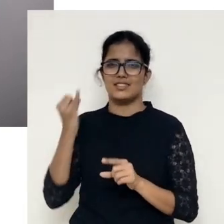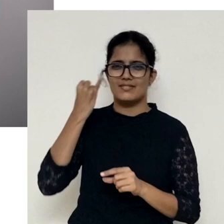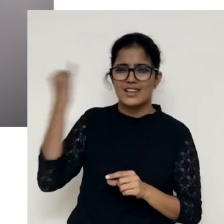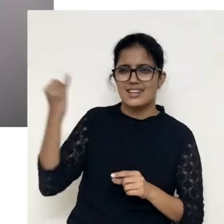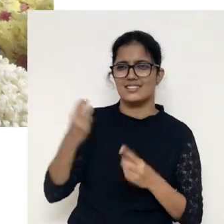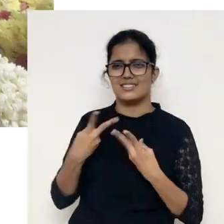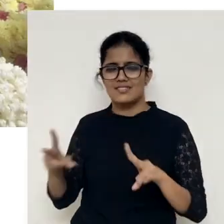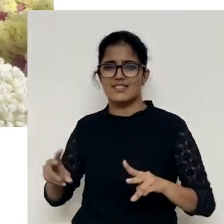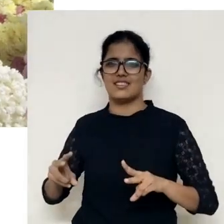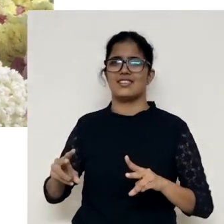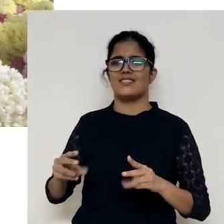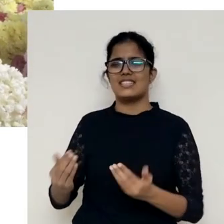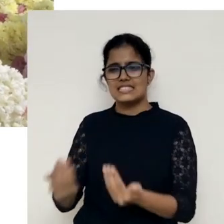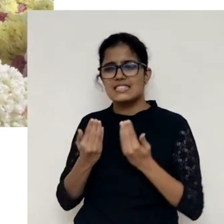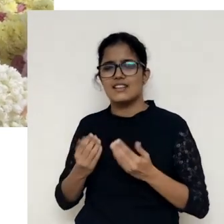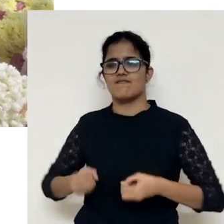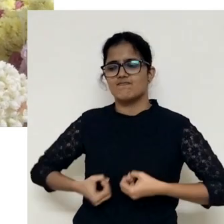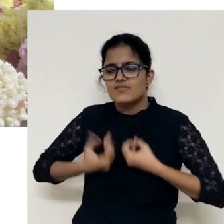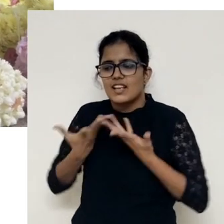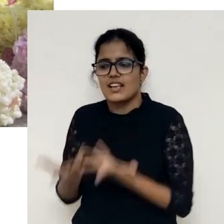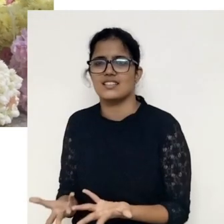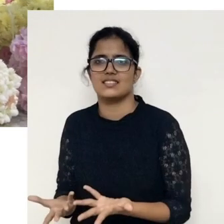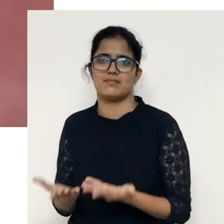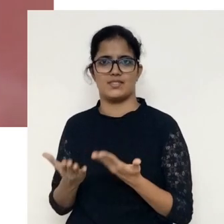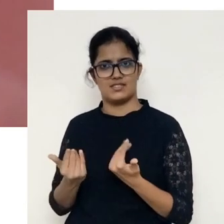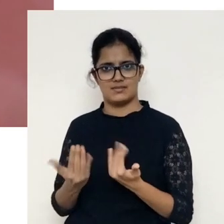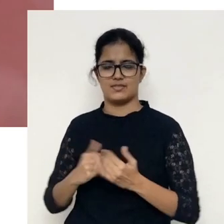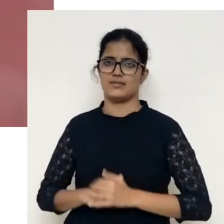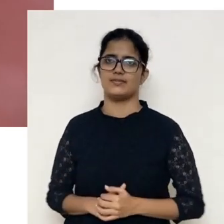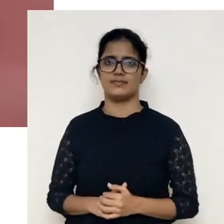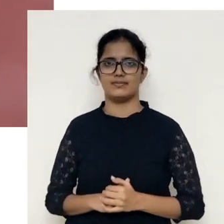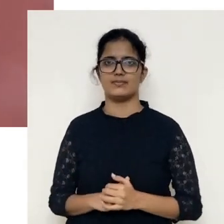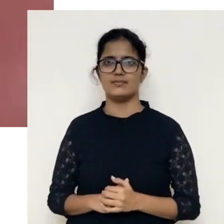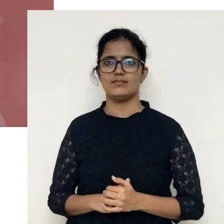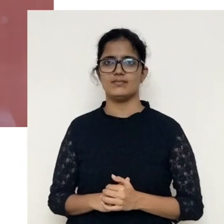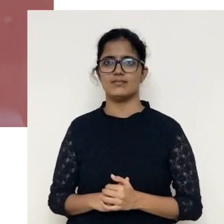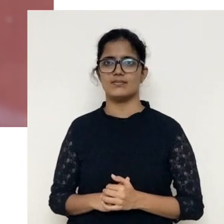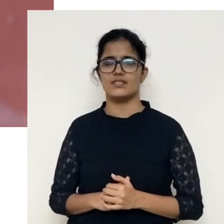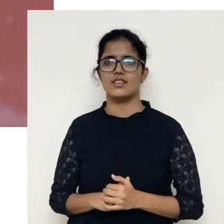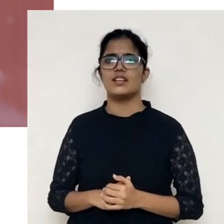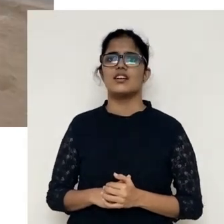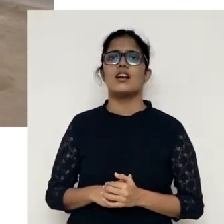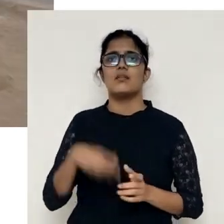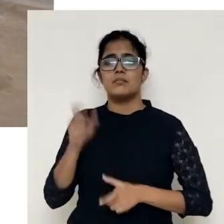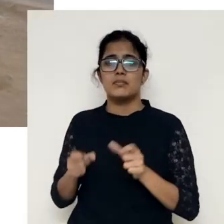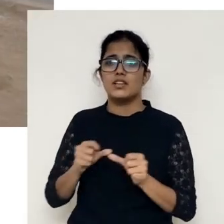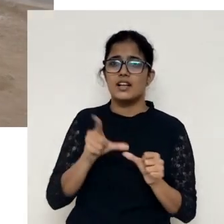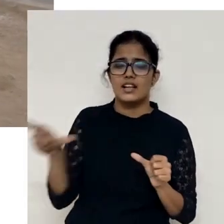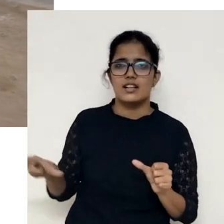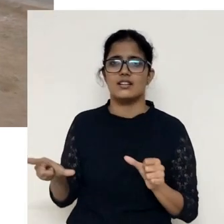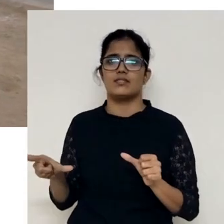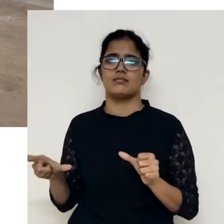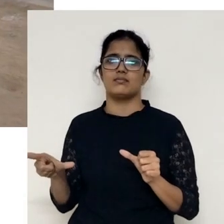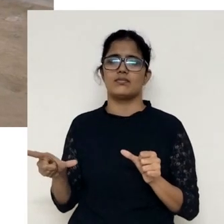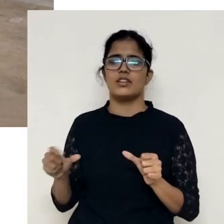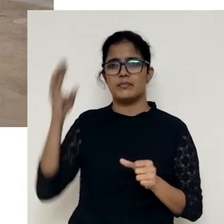it is easy for us to express ourselves. And at the same time, use that space to kind of